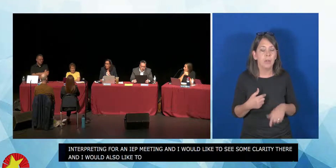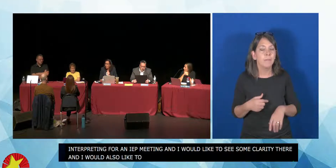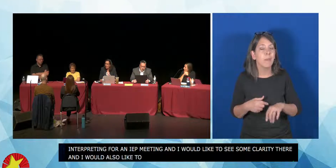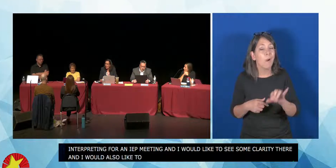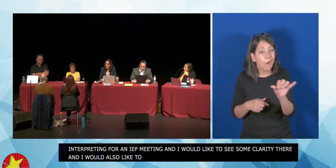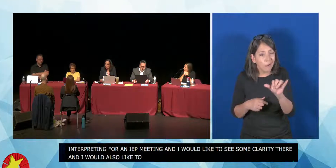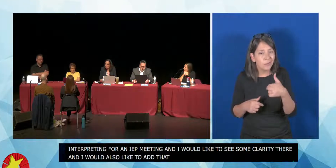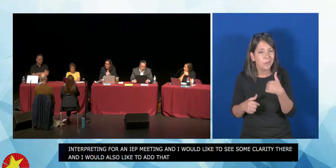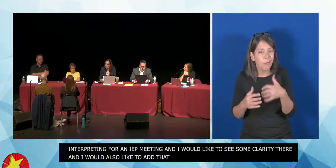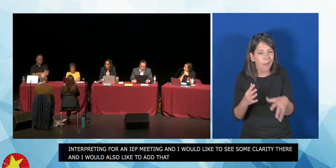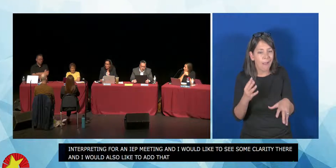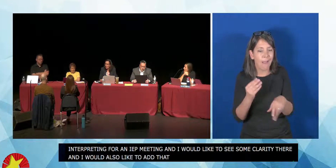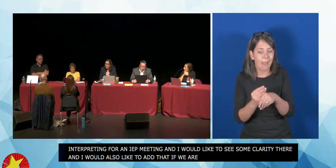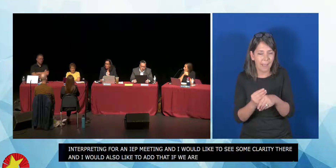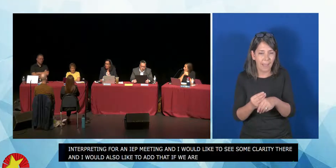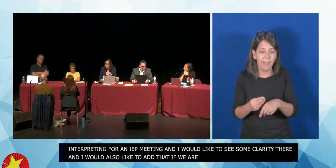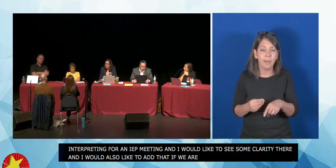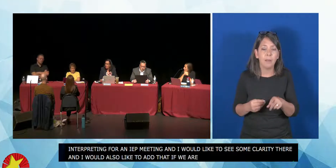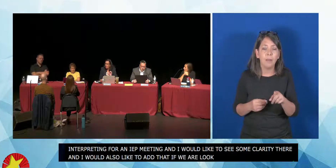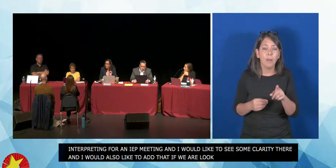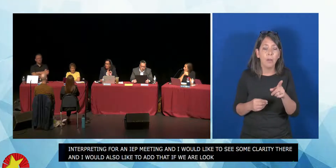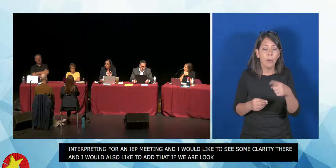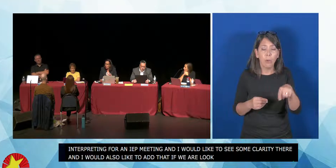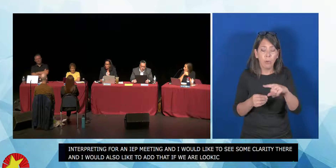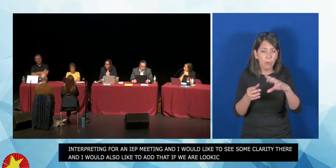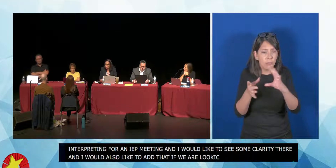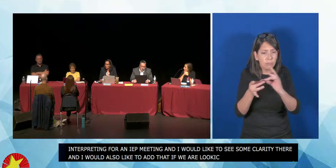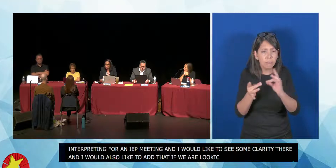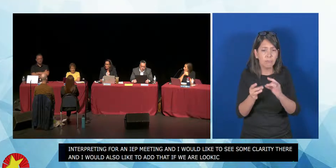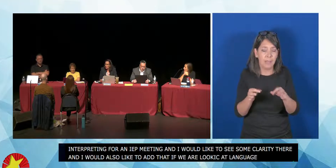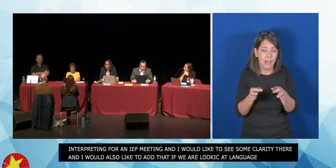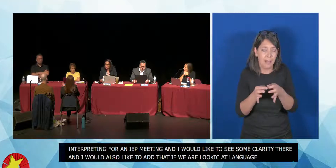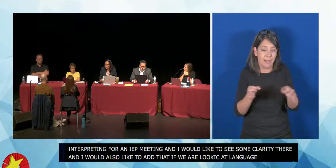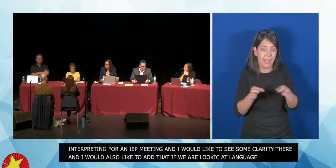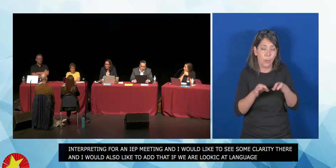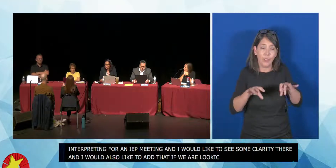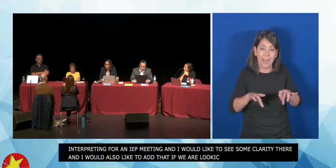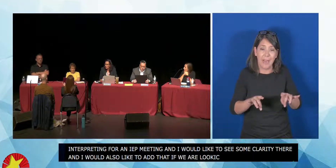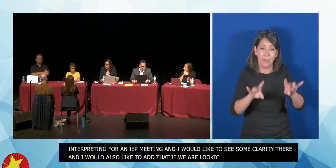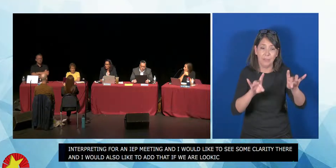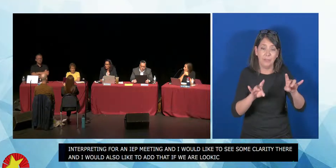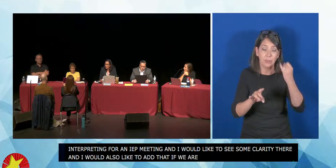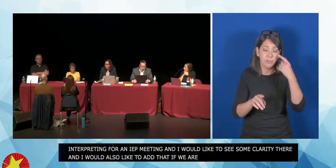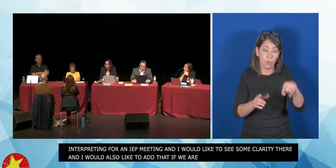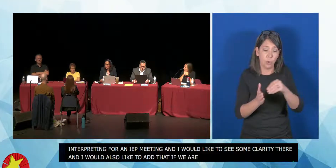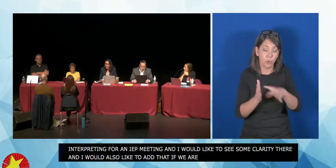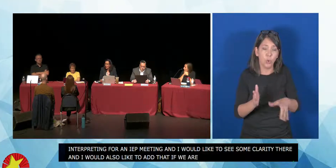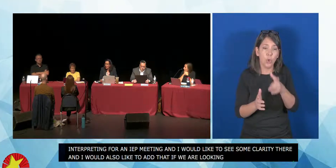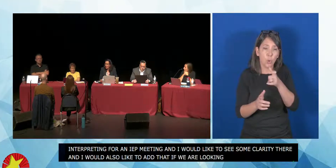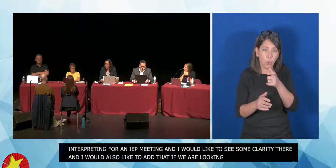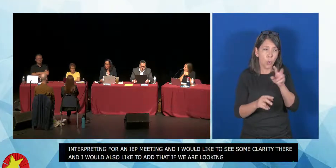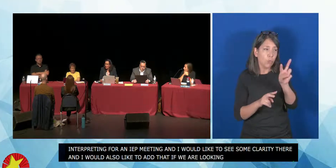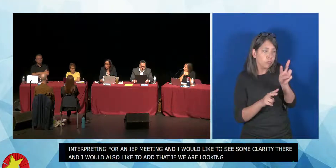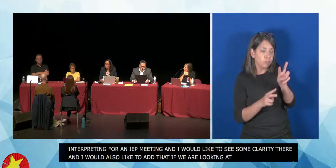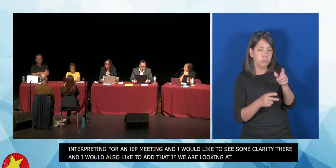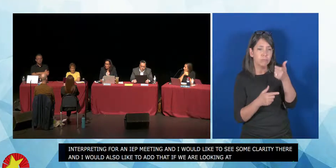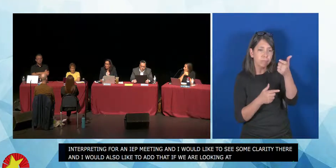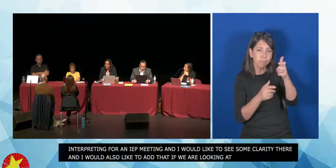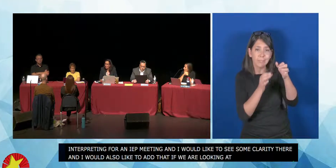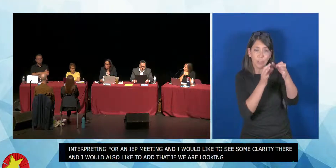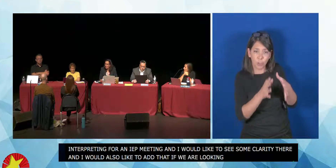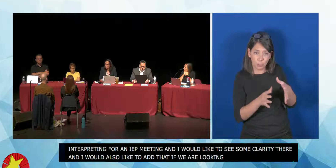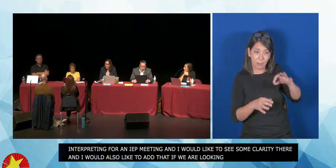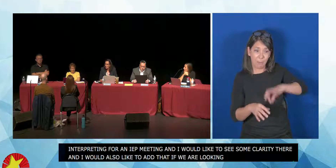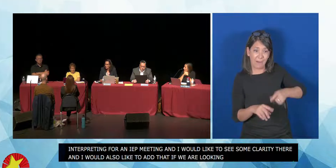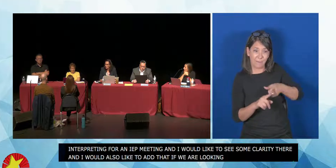are looking at language acquisition for a student utilizing an educational interpreter, I also think